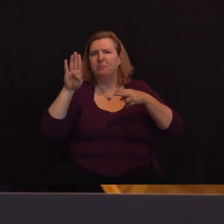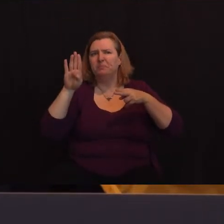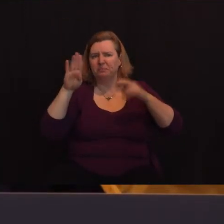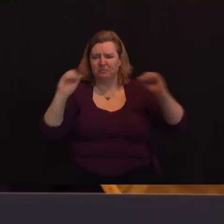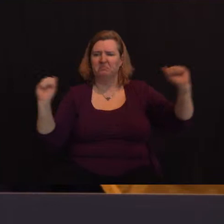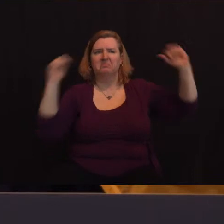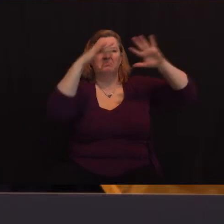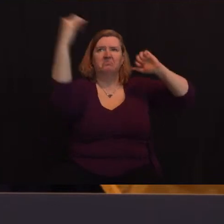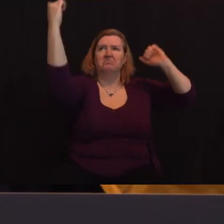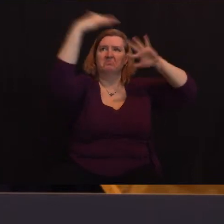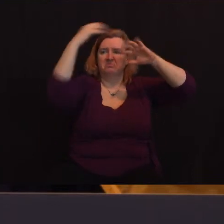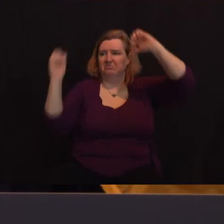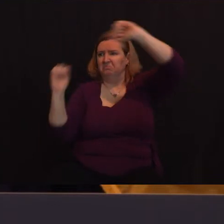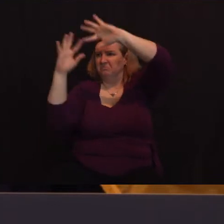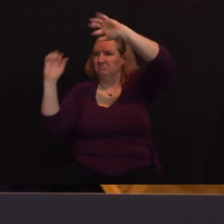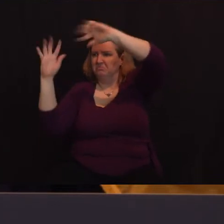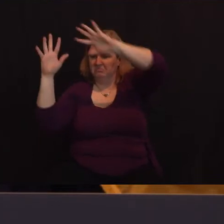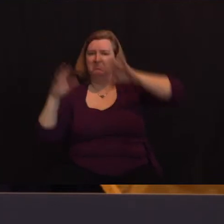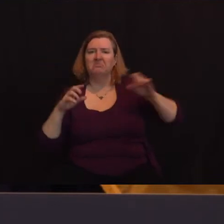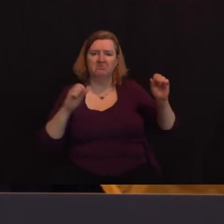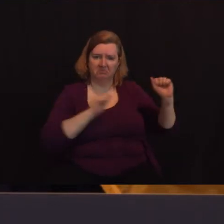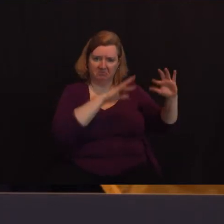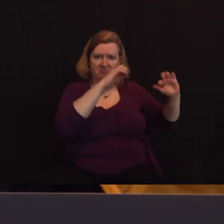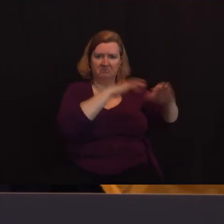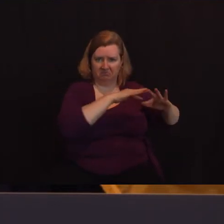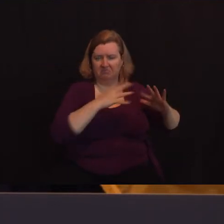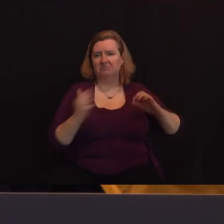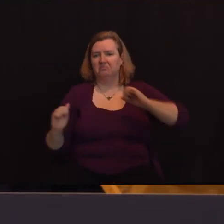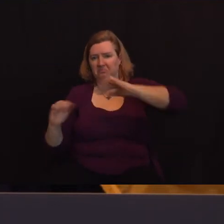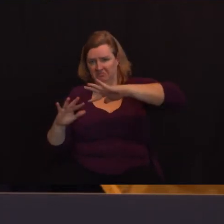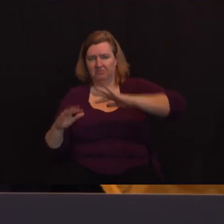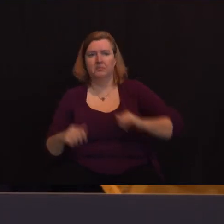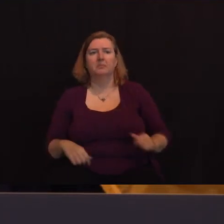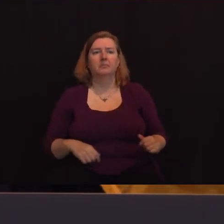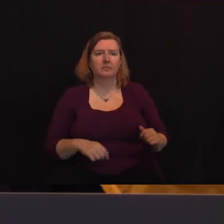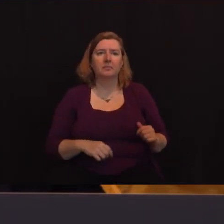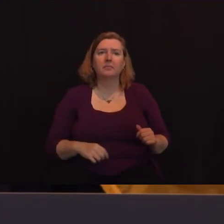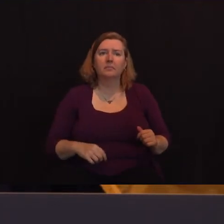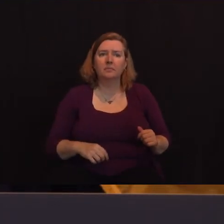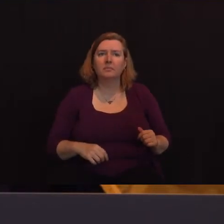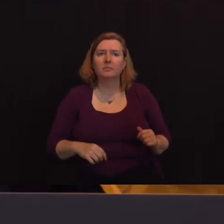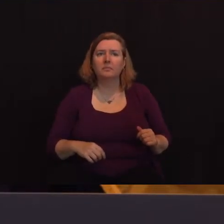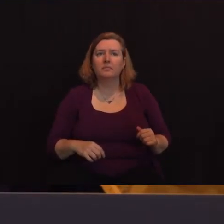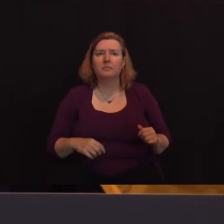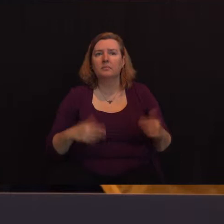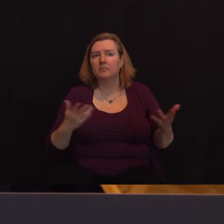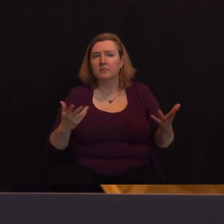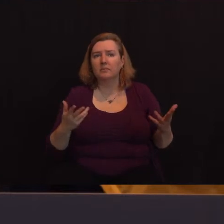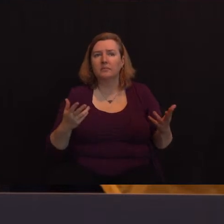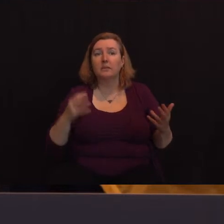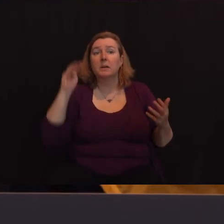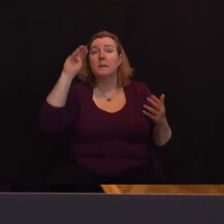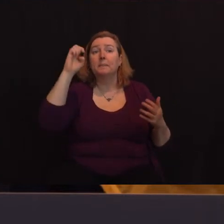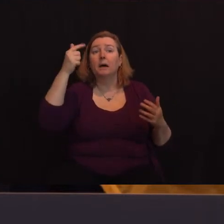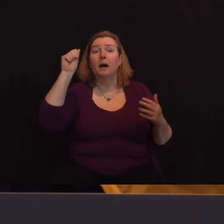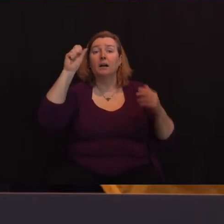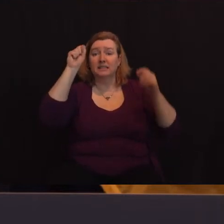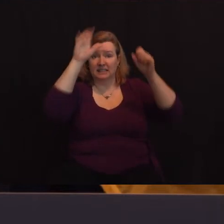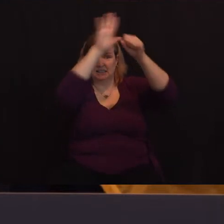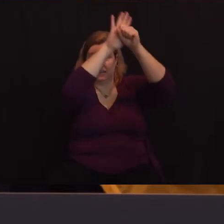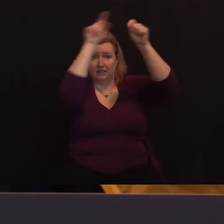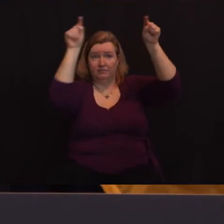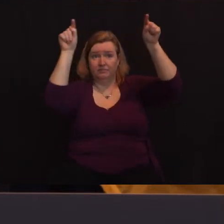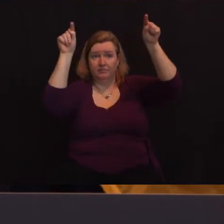pretty clearly when that goes live. But it's going to be much more the mega site coordinates the spoke